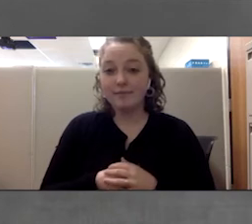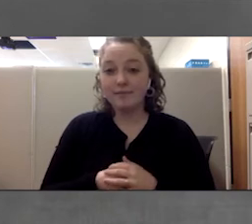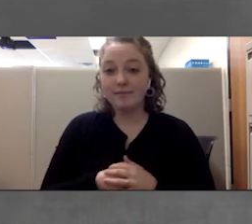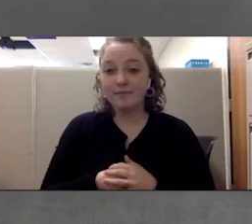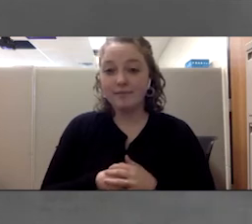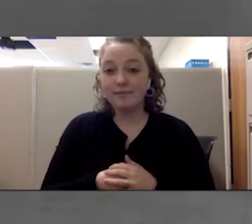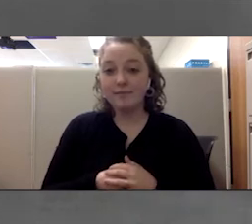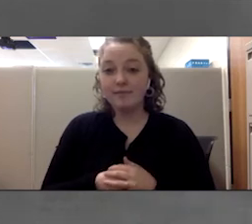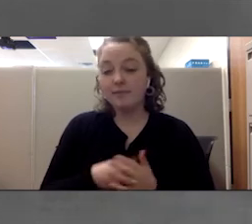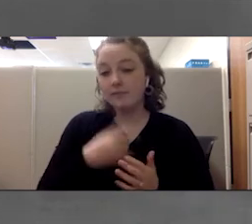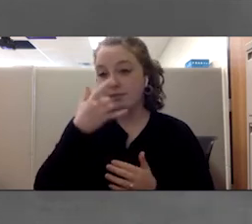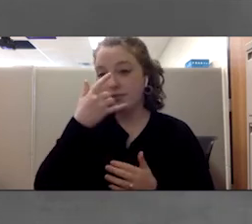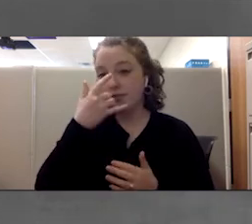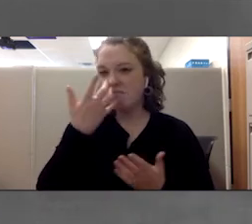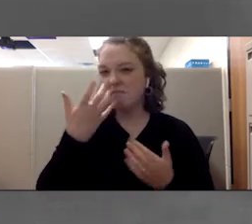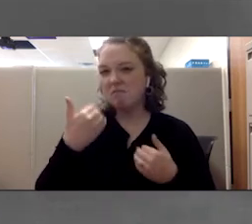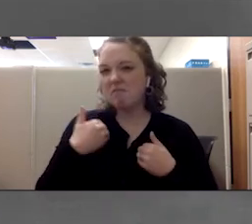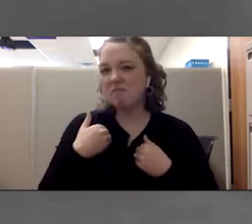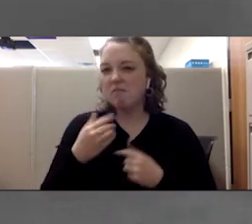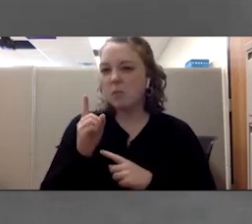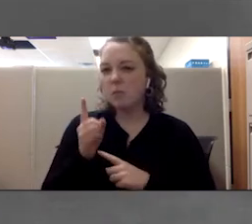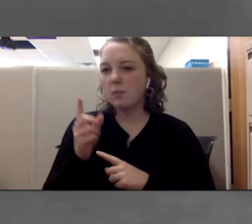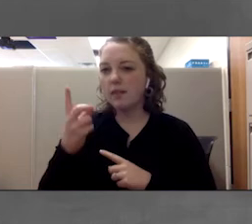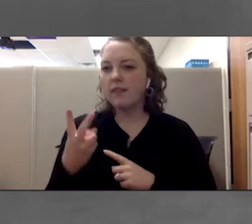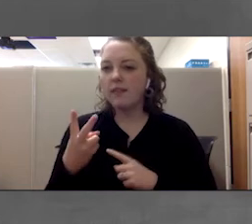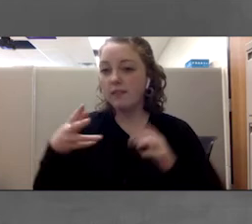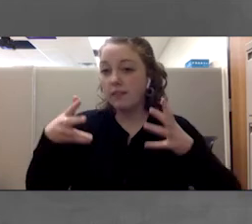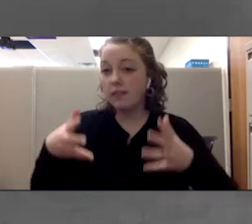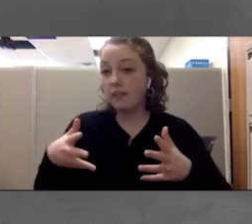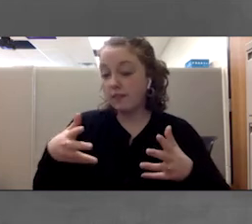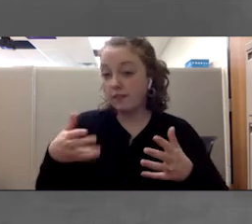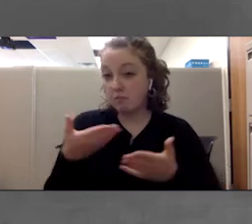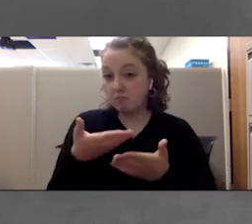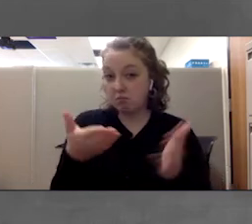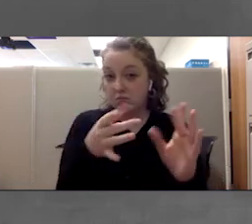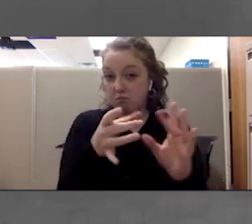Well, looks like we have about a minute and a half here if there's anything else.